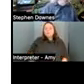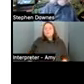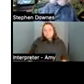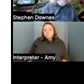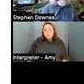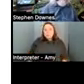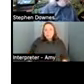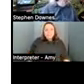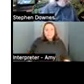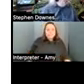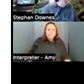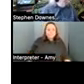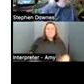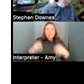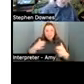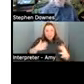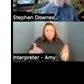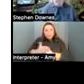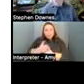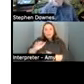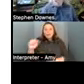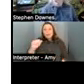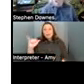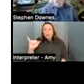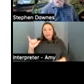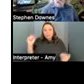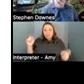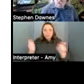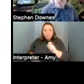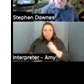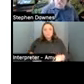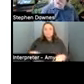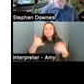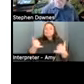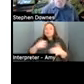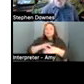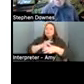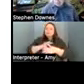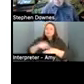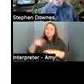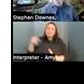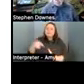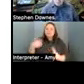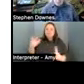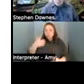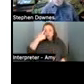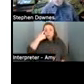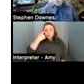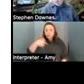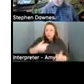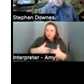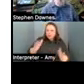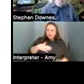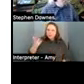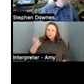uh navigating the ai revolution so let's put this into context right off the bat oh and i've lost my chat